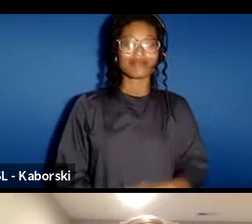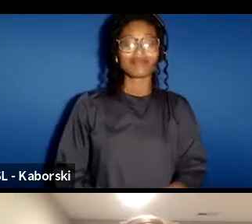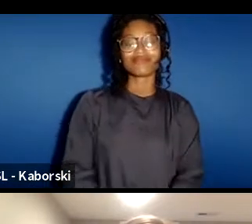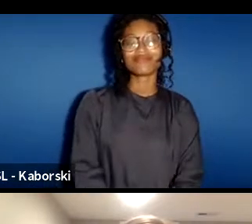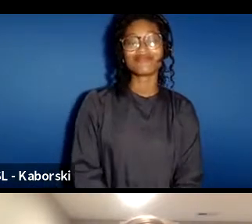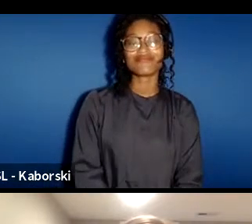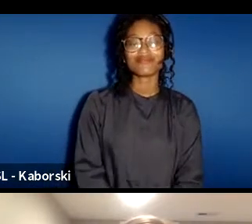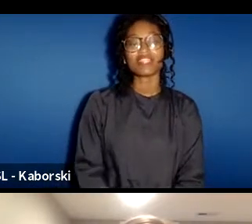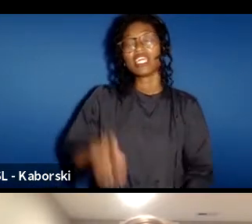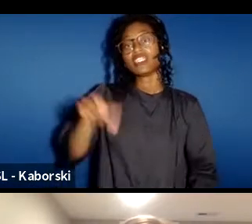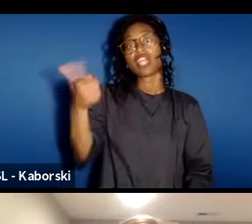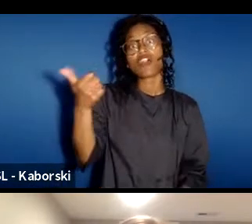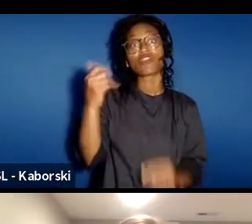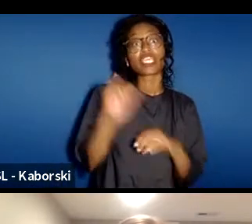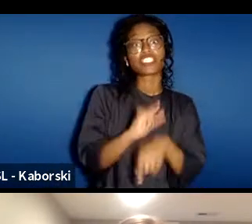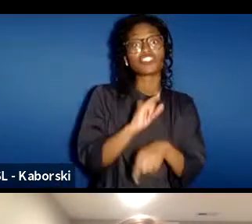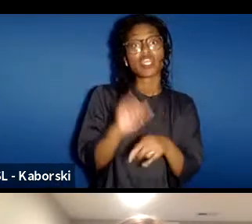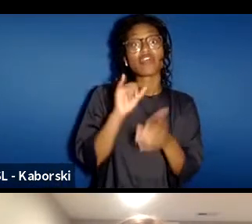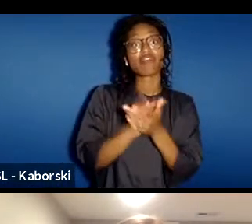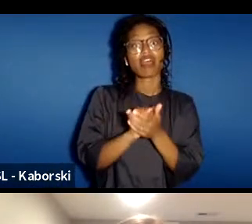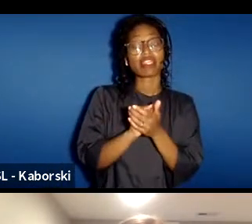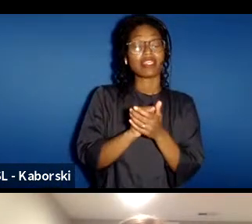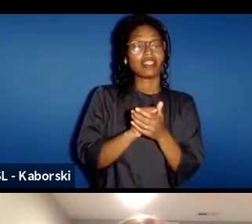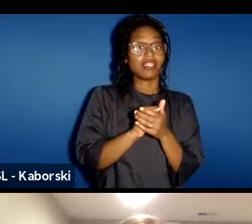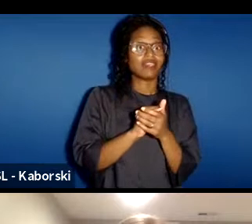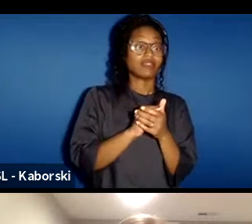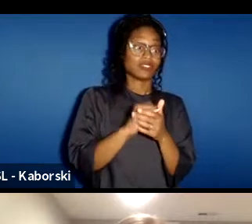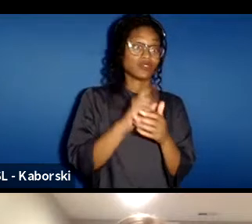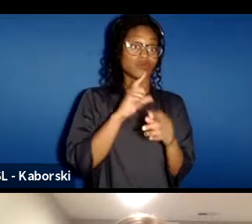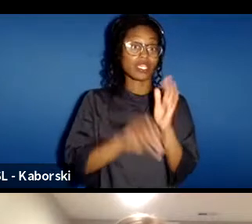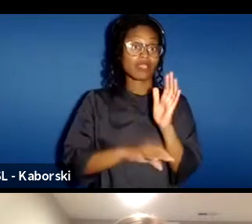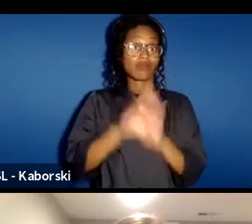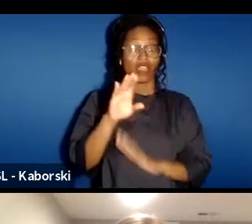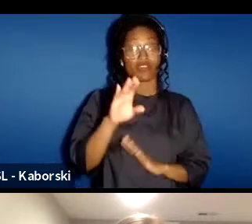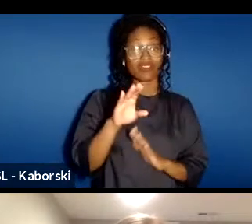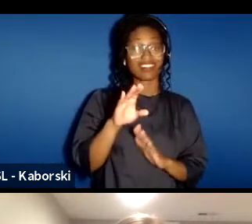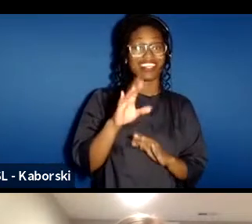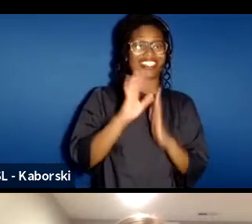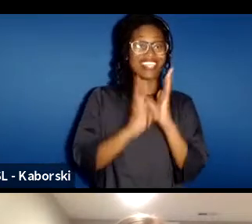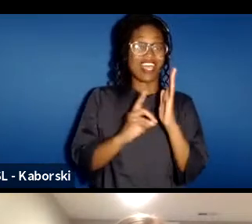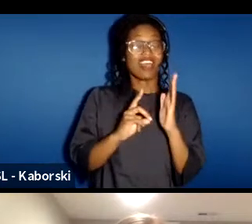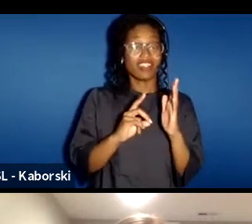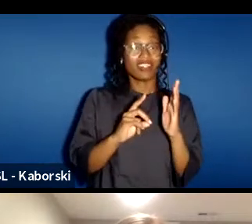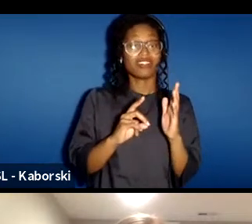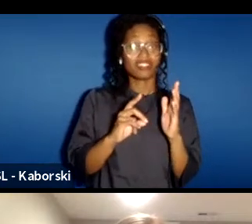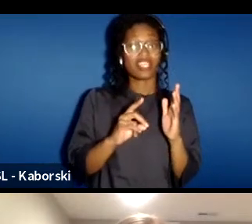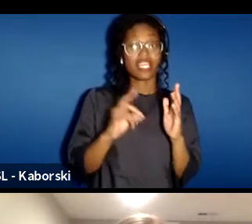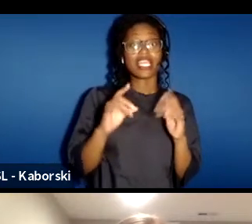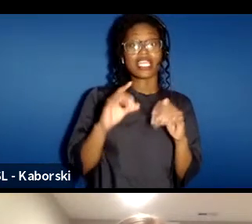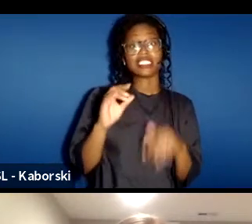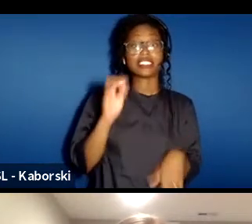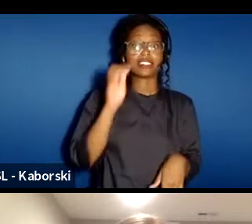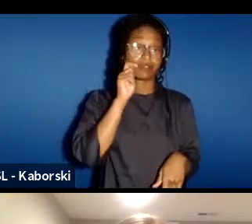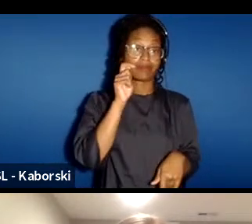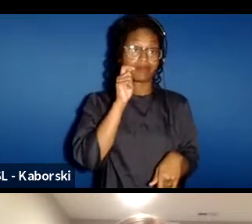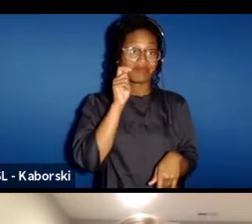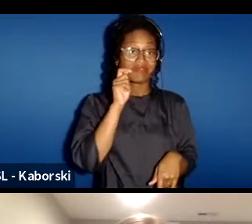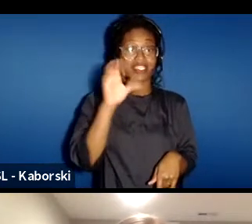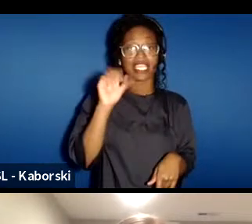another industry that is booming design wise is cannabis. Oh And yeah. and you know, there's a